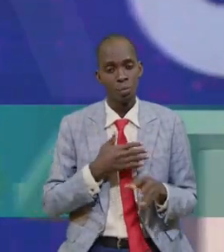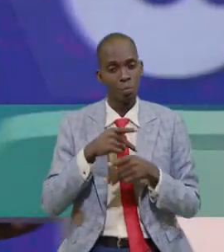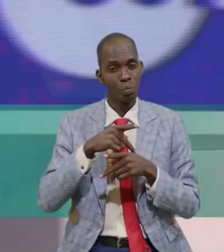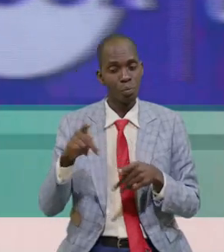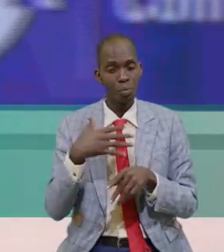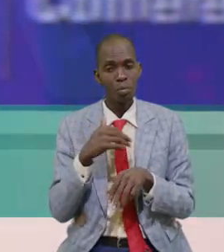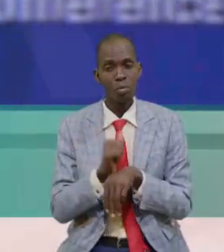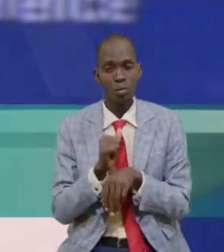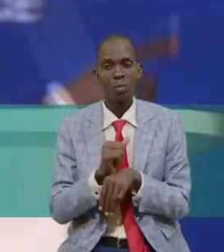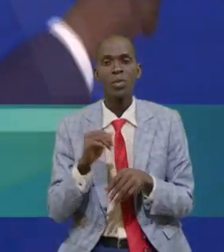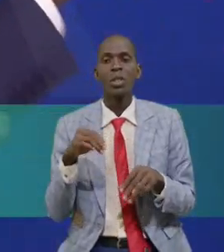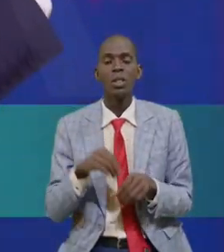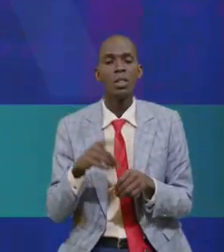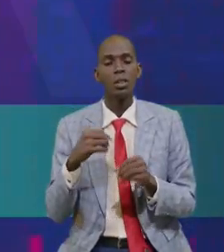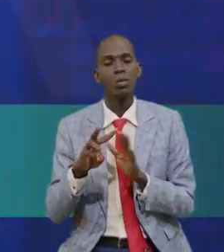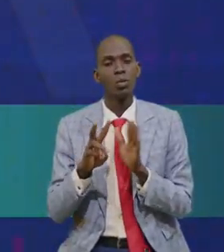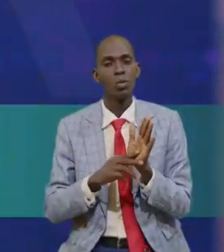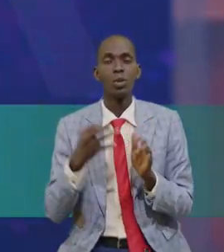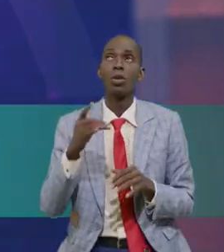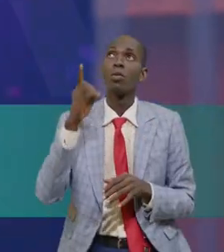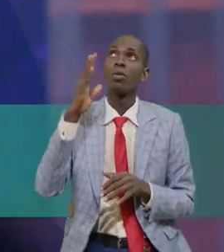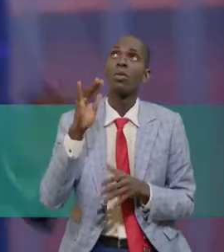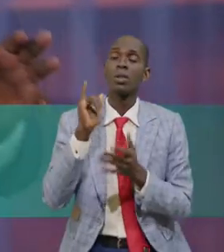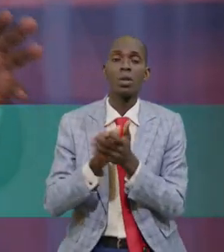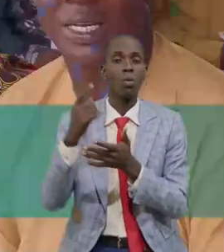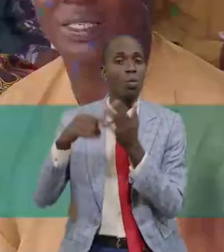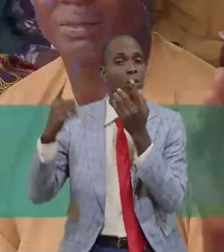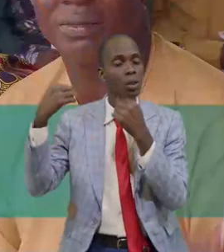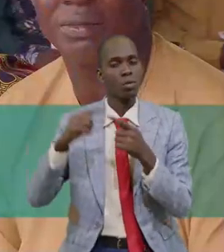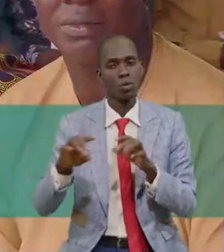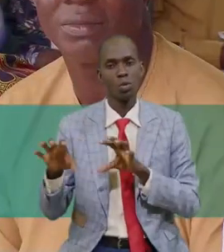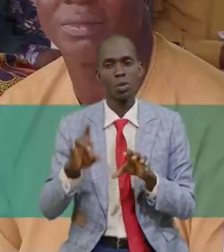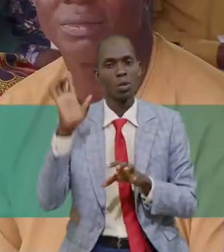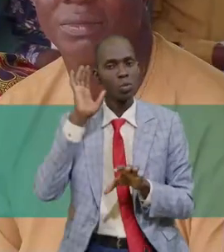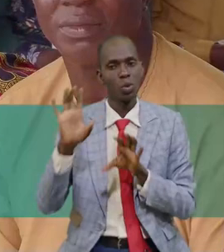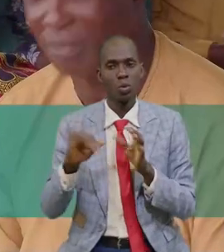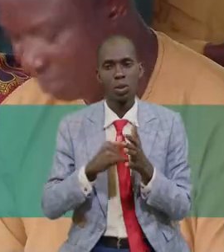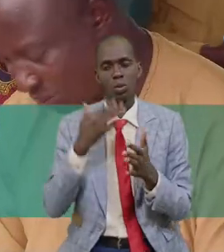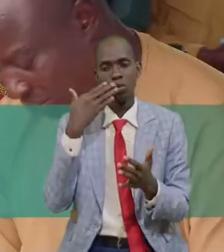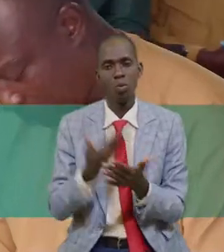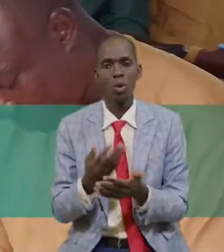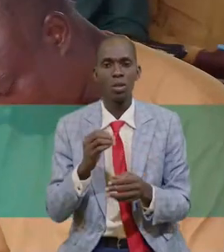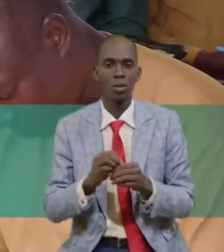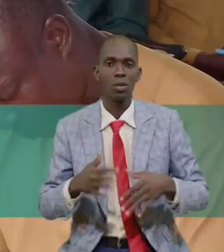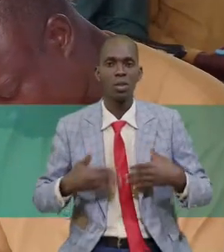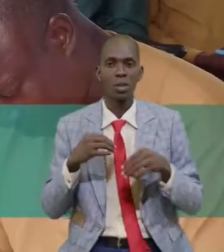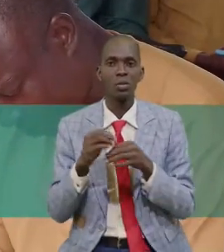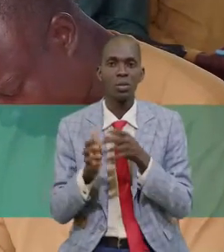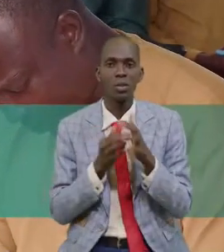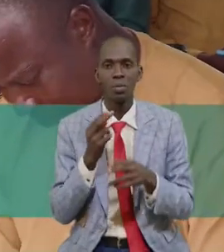he came to do. And he will do it well in your life. Look at verse 8. In verse 8, it tells